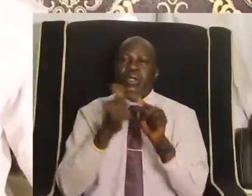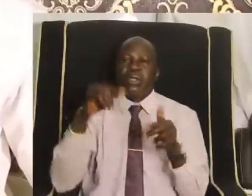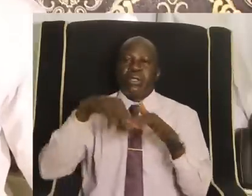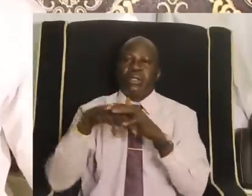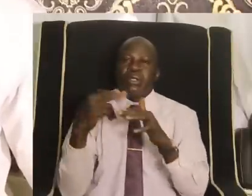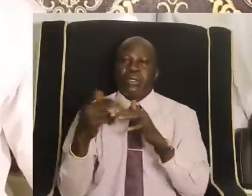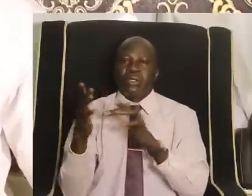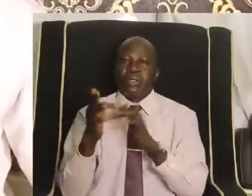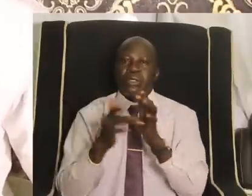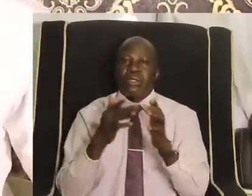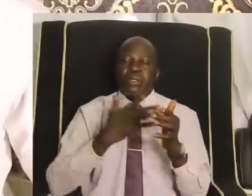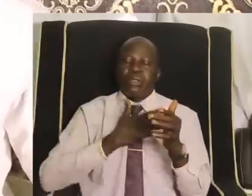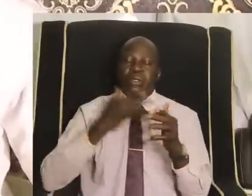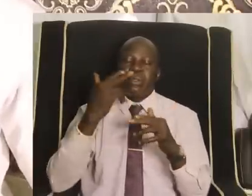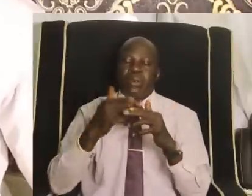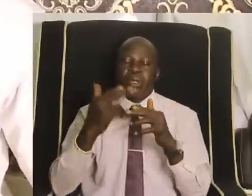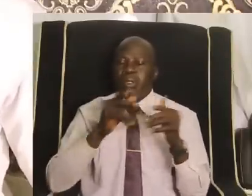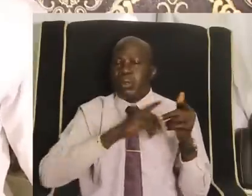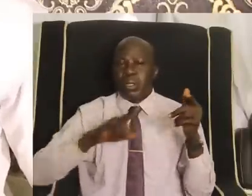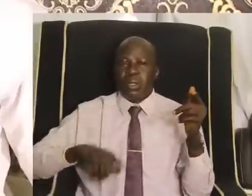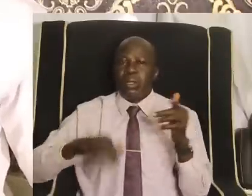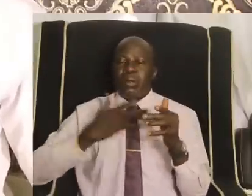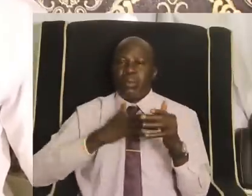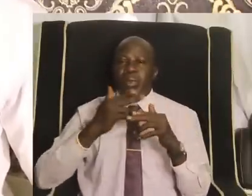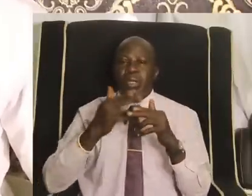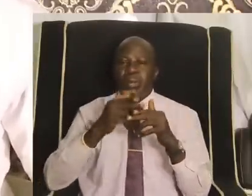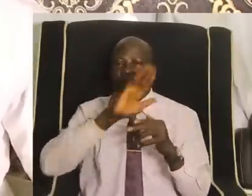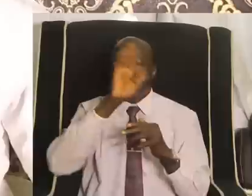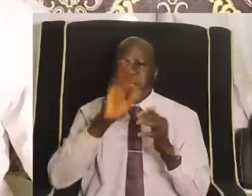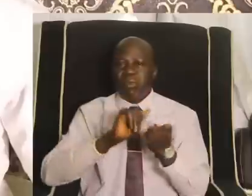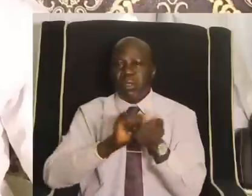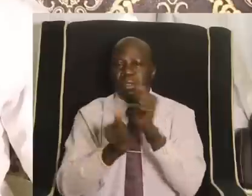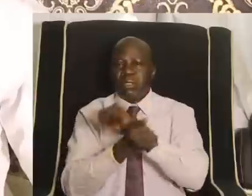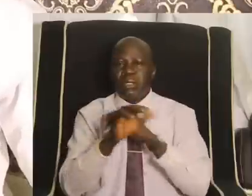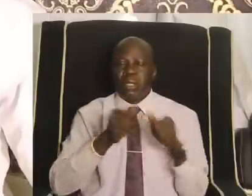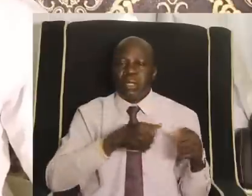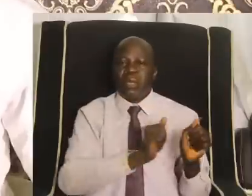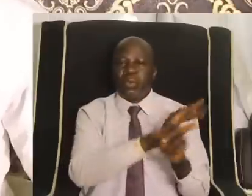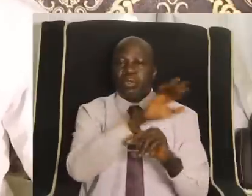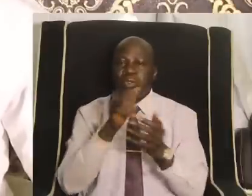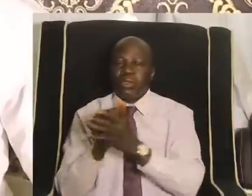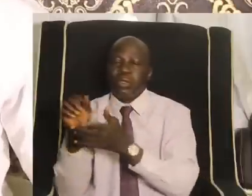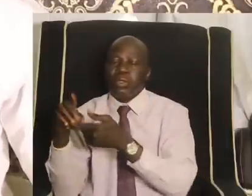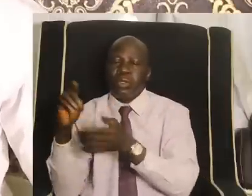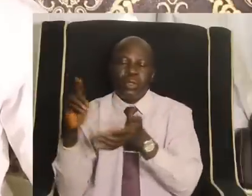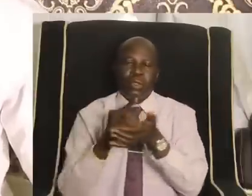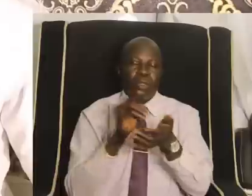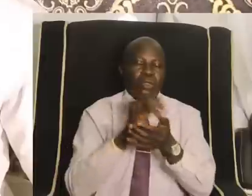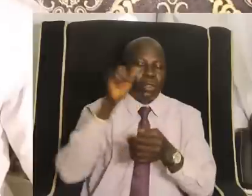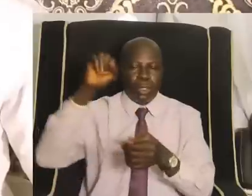name. Oluwawa. In Jesus' name, my Lord. Oruko mi o yi padà. My name never changed. Apostle yin. He's the apostle.